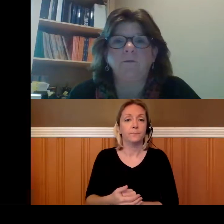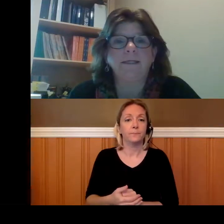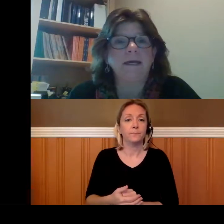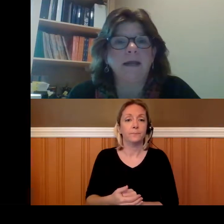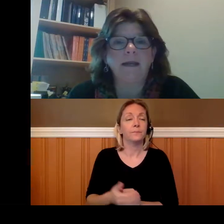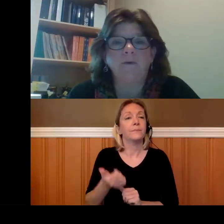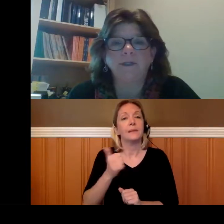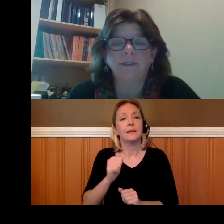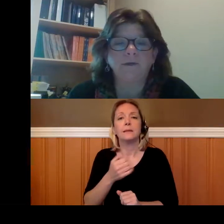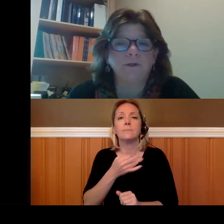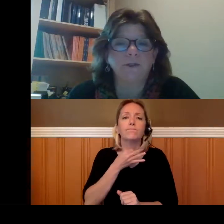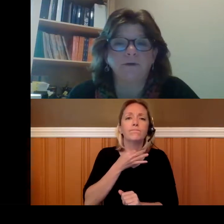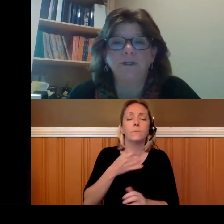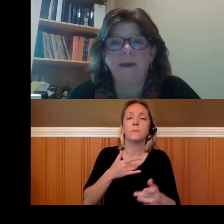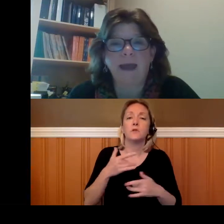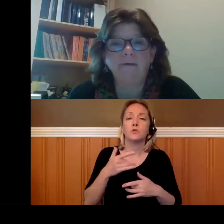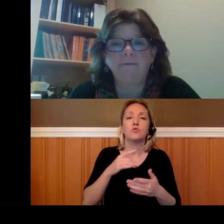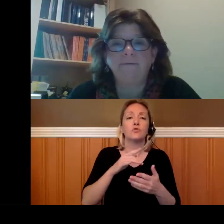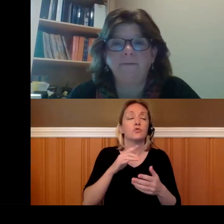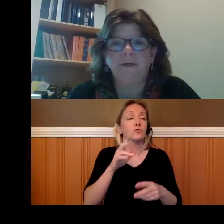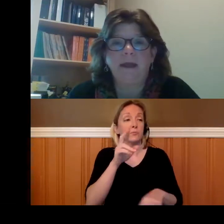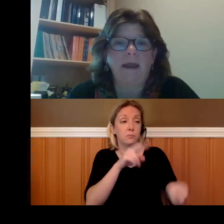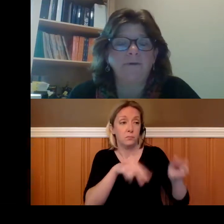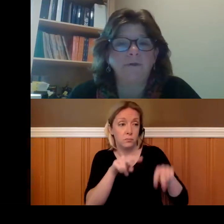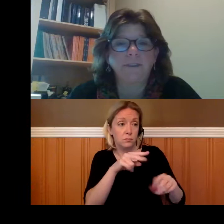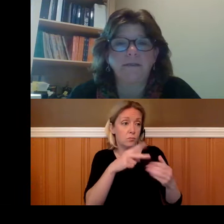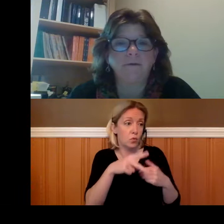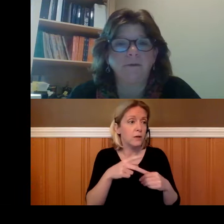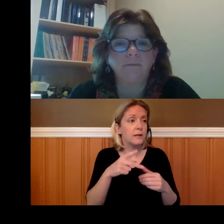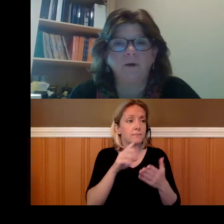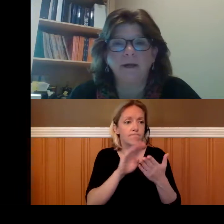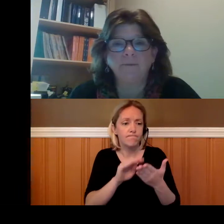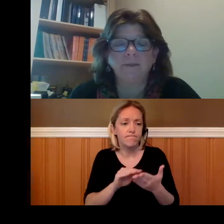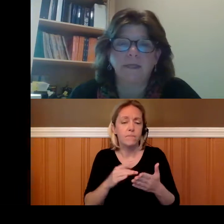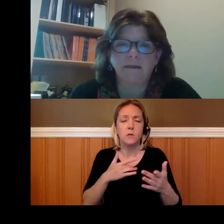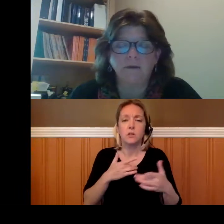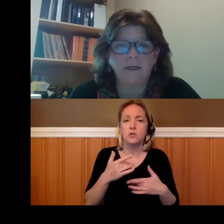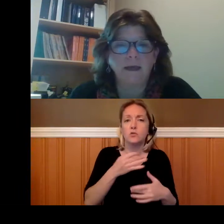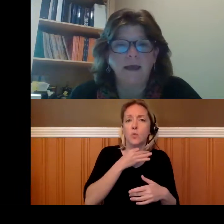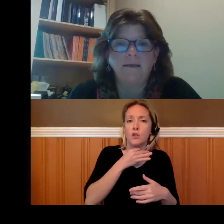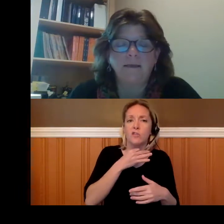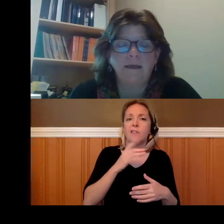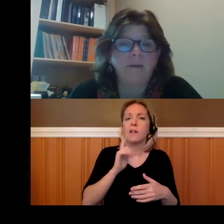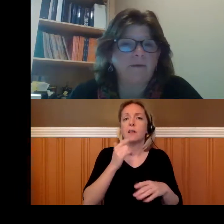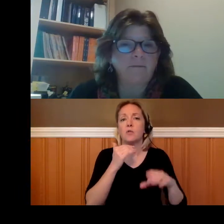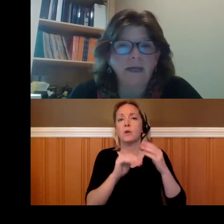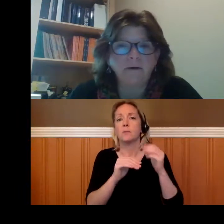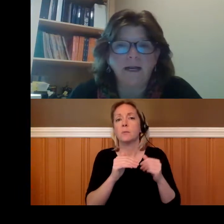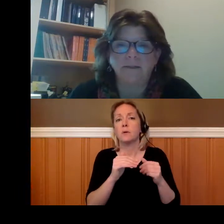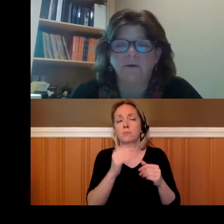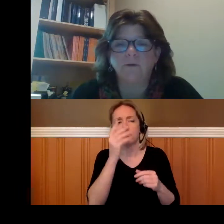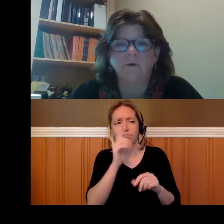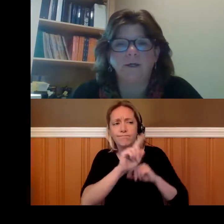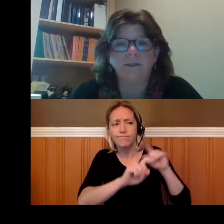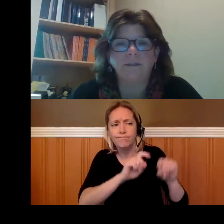or concerns you may have. After you see the programs, you can email them later and ask them your questions, or